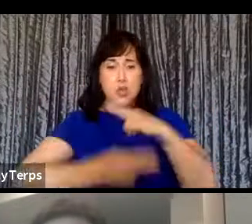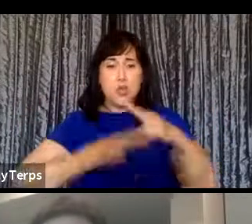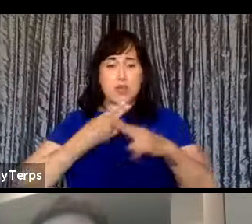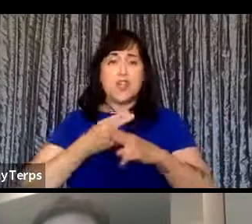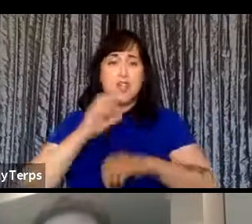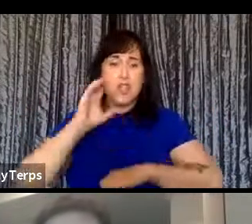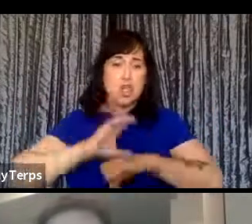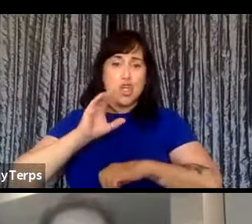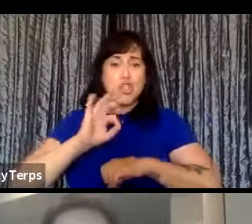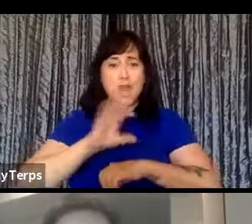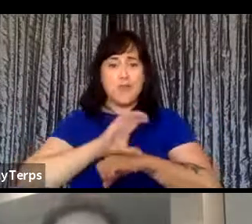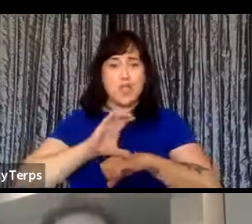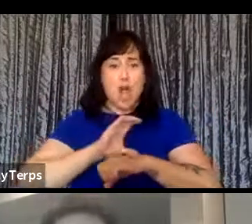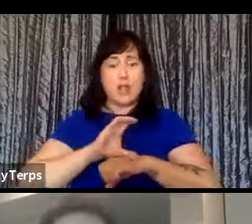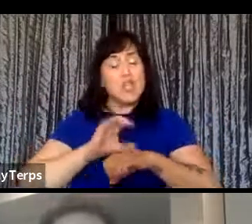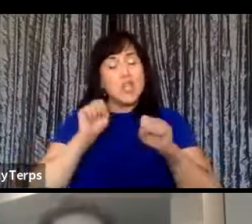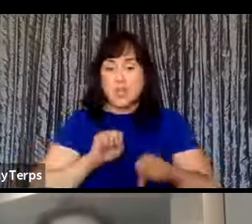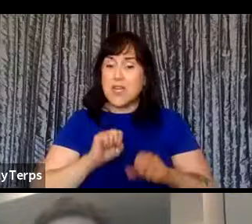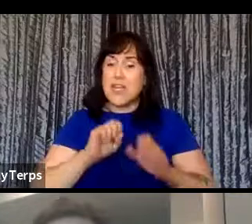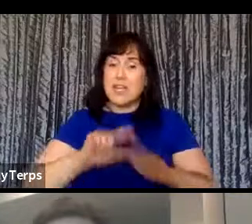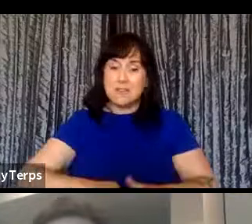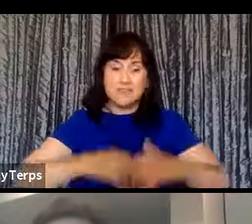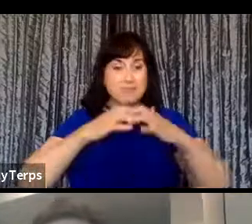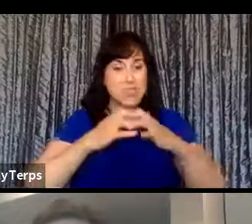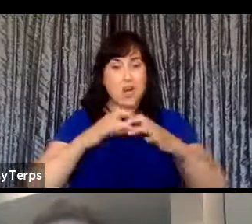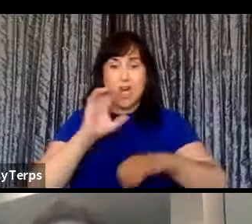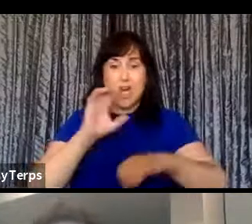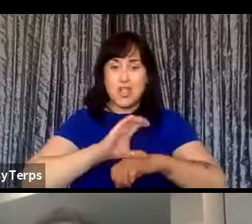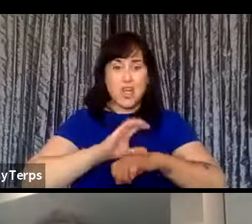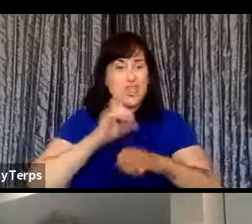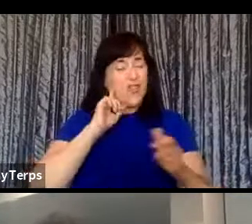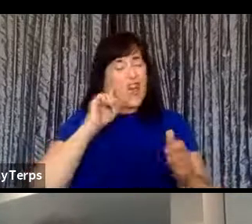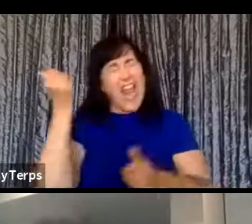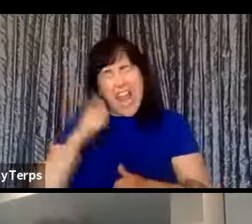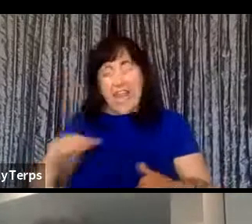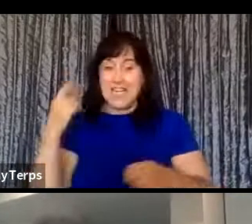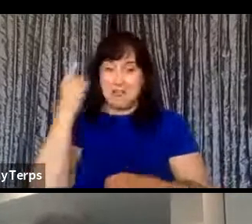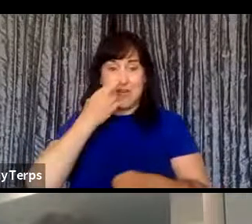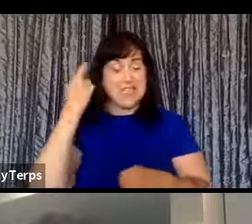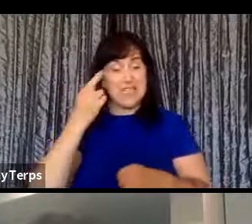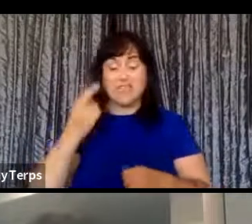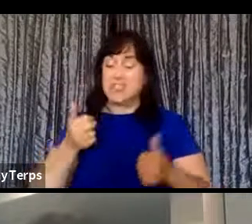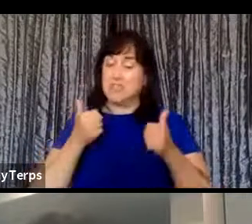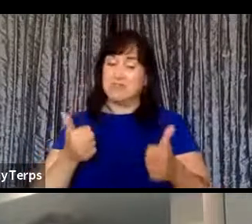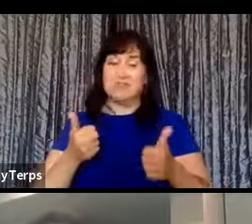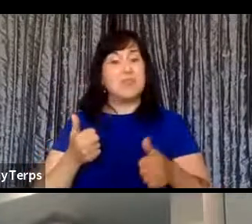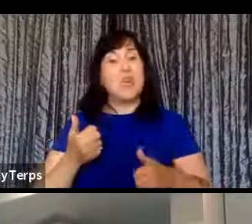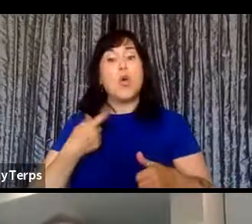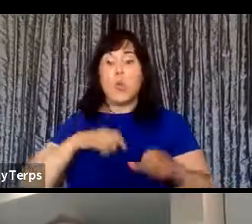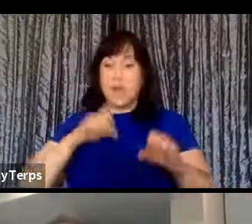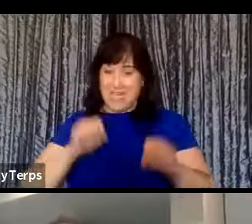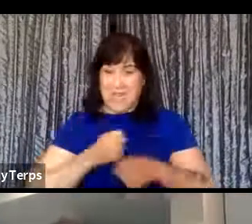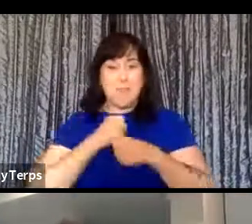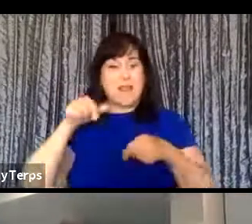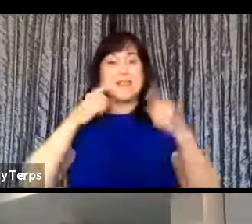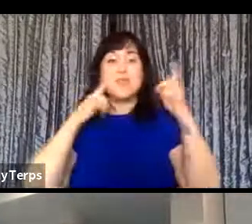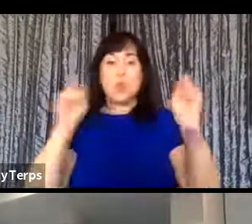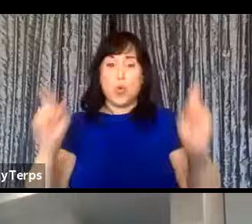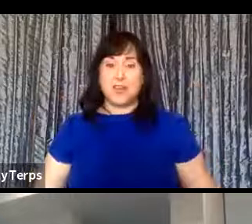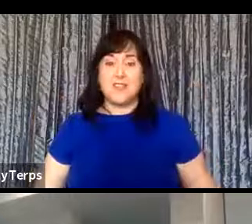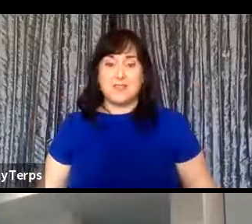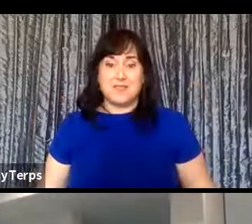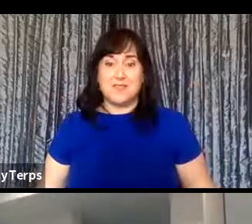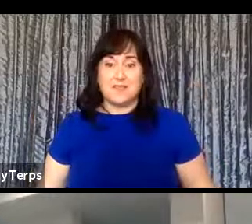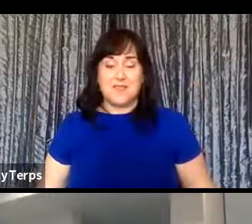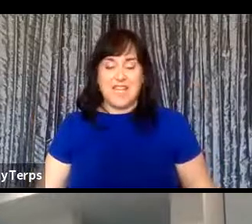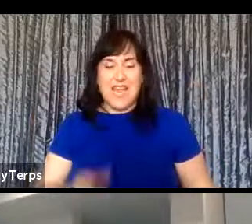US, you can start a church for tax reasons, for anything. So I'm in, okay? Just, we can make this work in a sort of